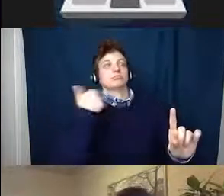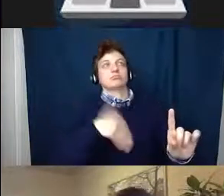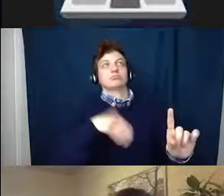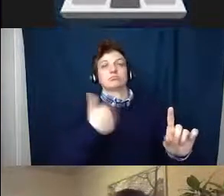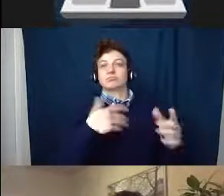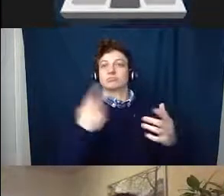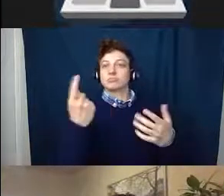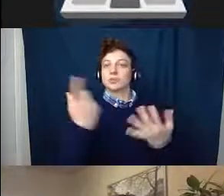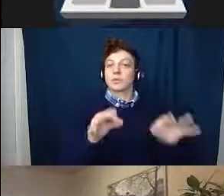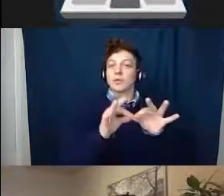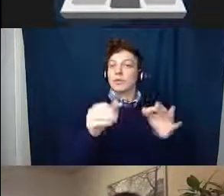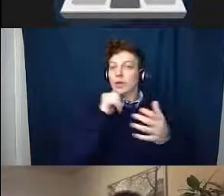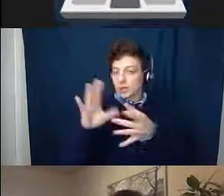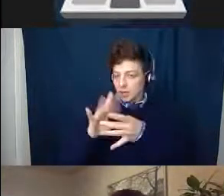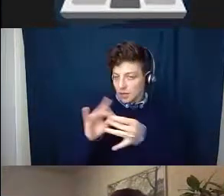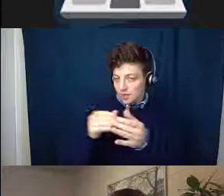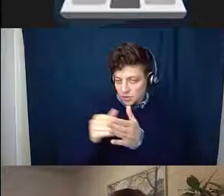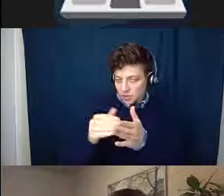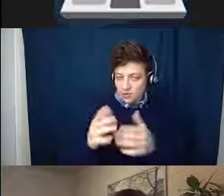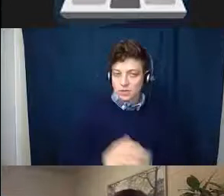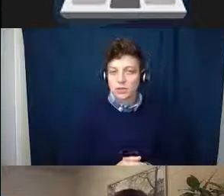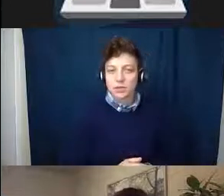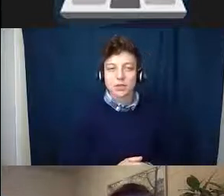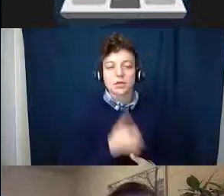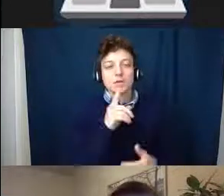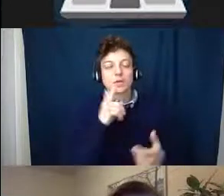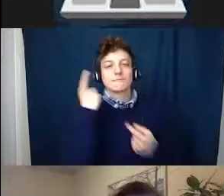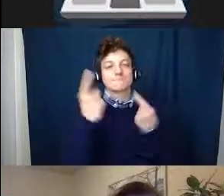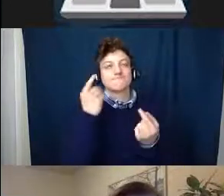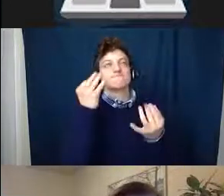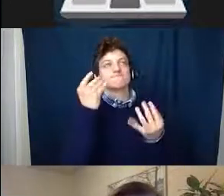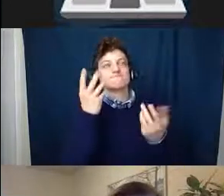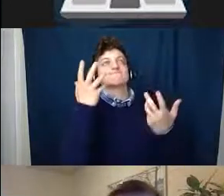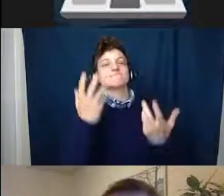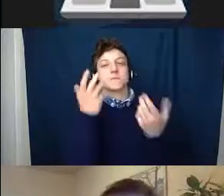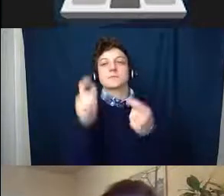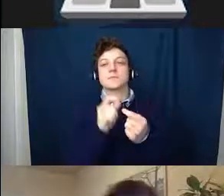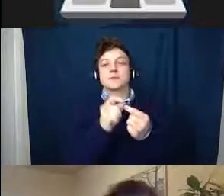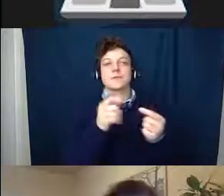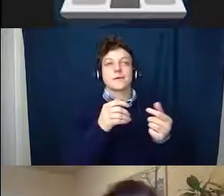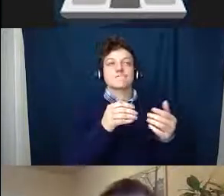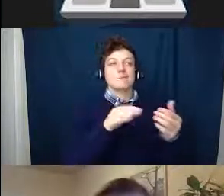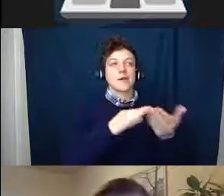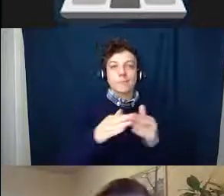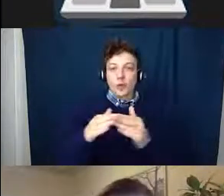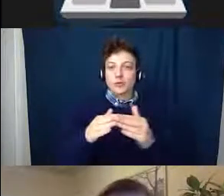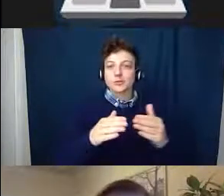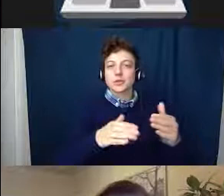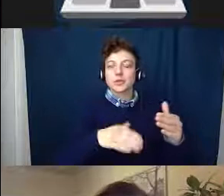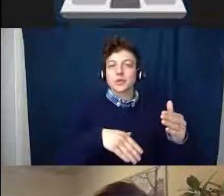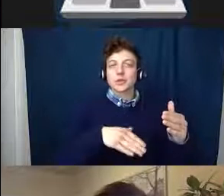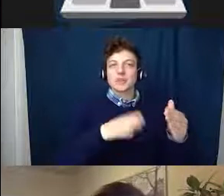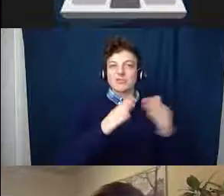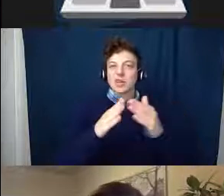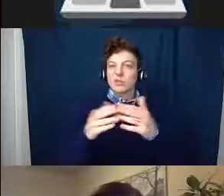often under talked about, but really thinking about how certain neighborhoods lack resources, lack